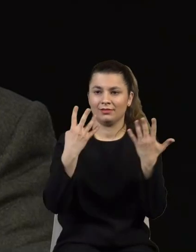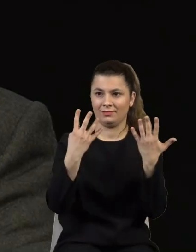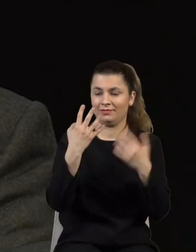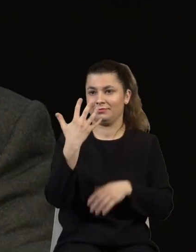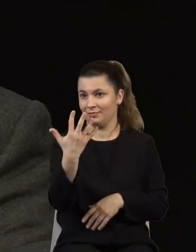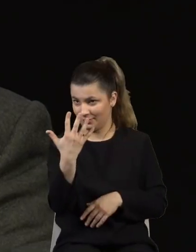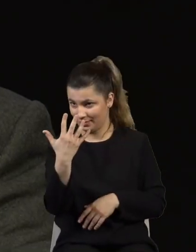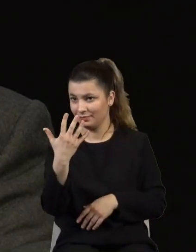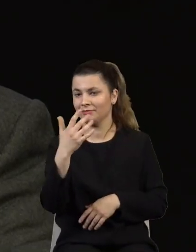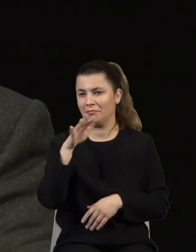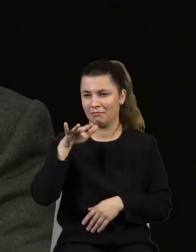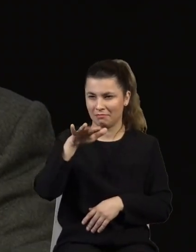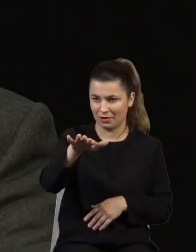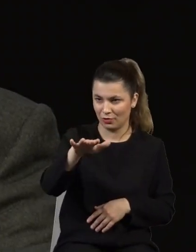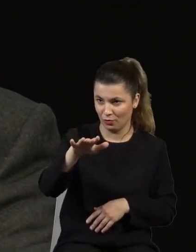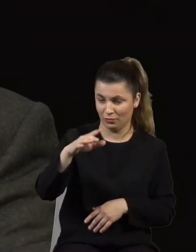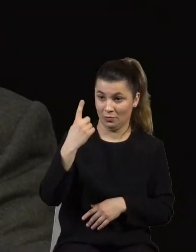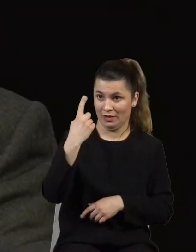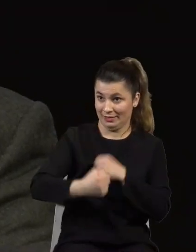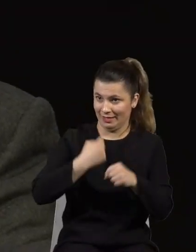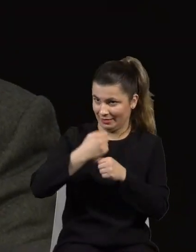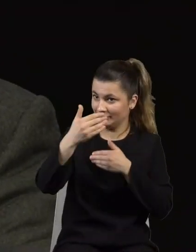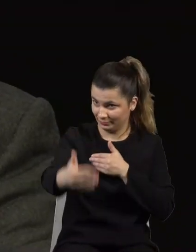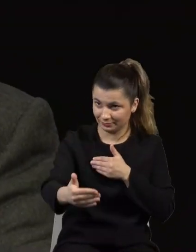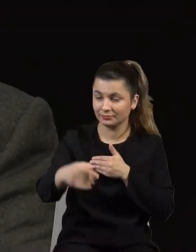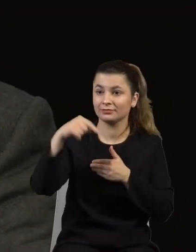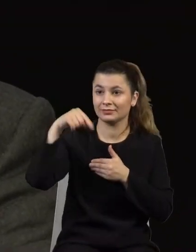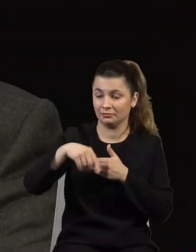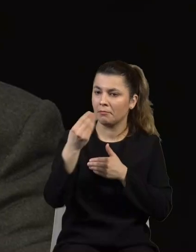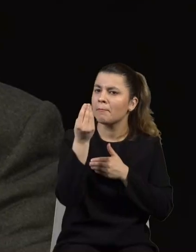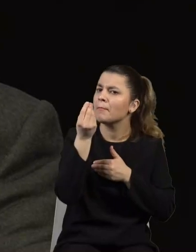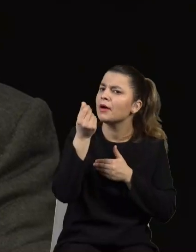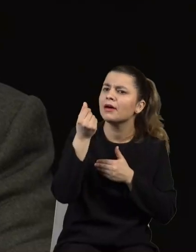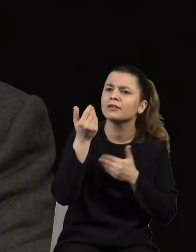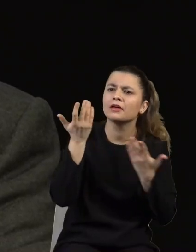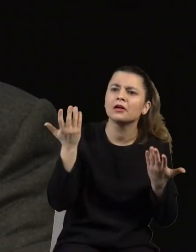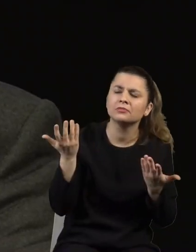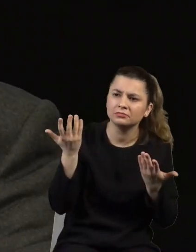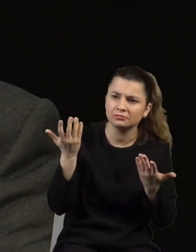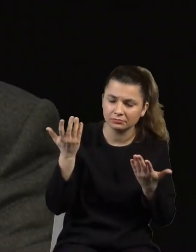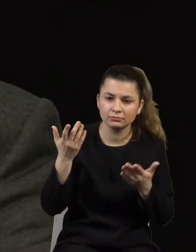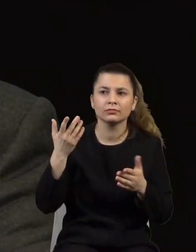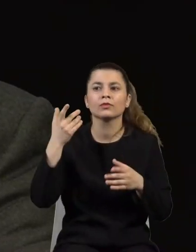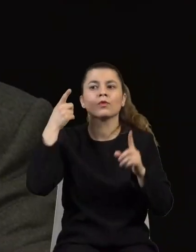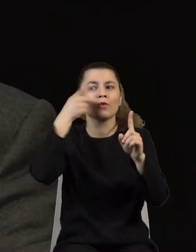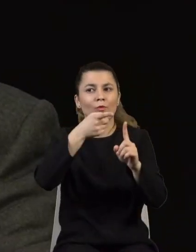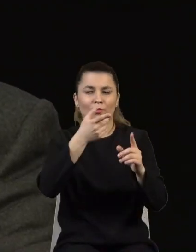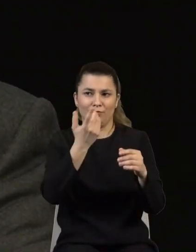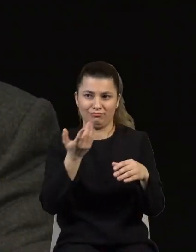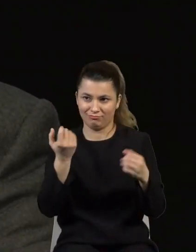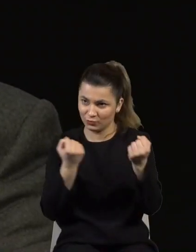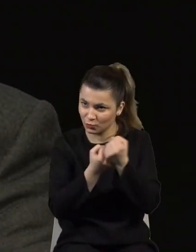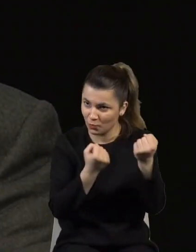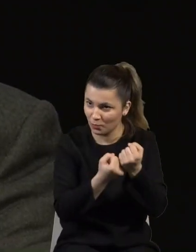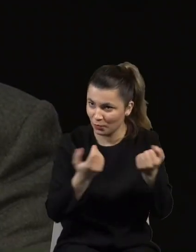for everything. Last year it would have done 12 billion lending to transport. 50% of all of